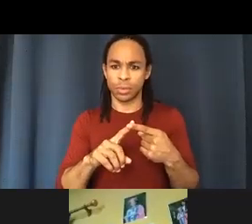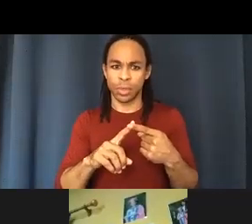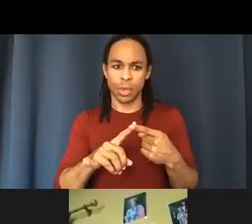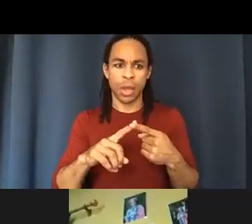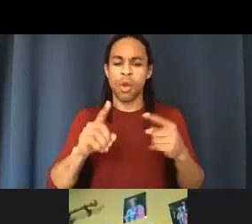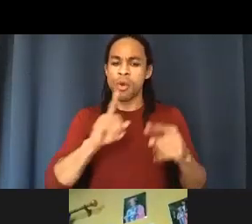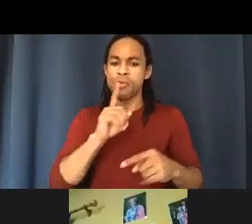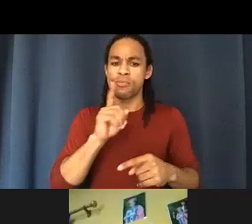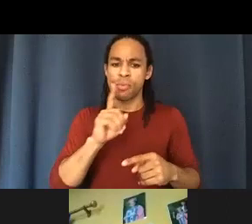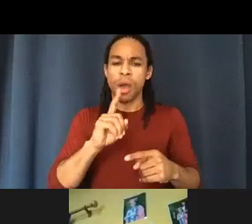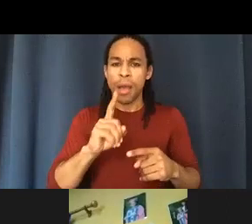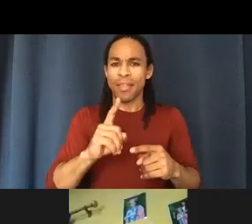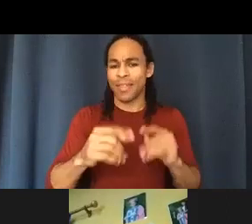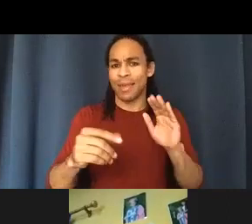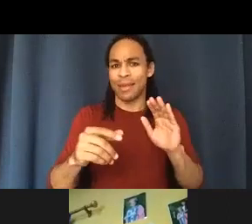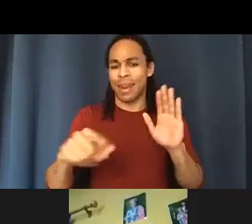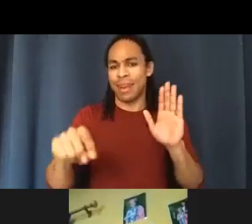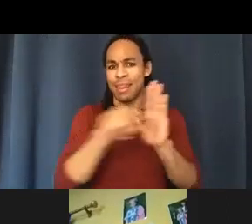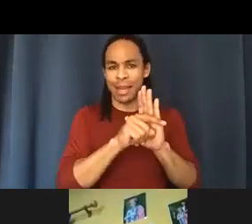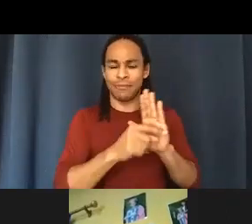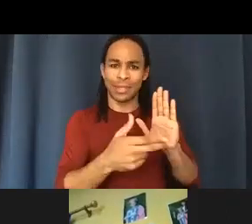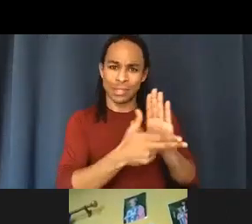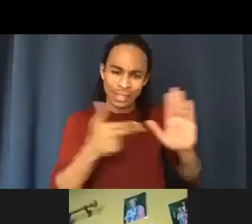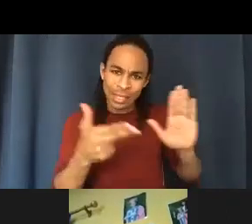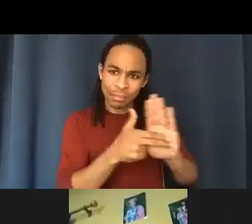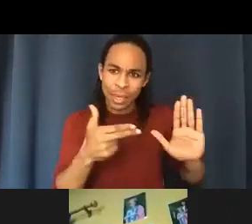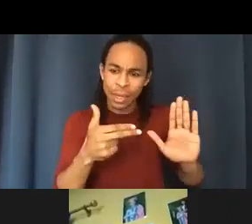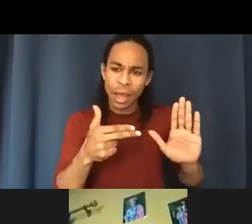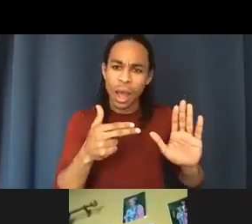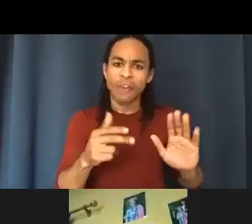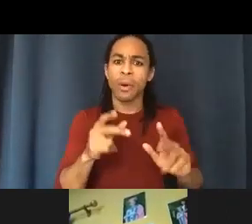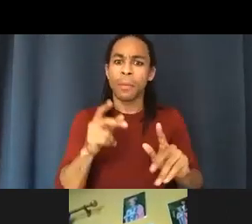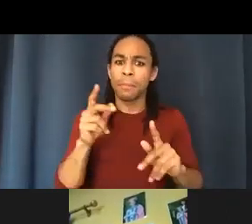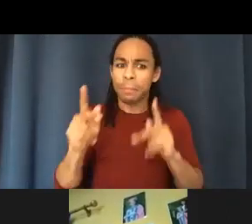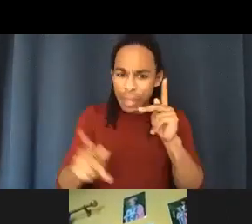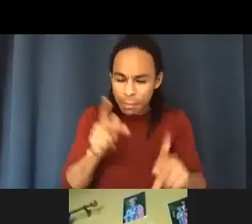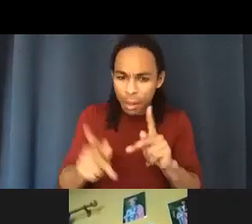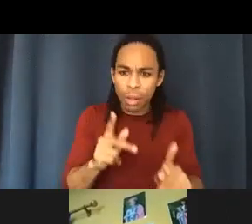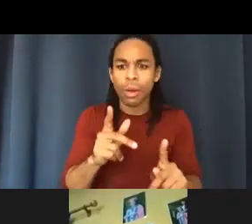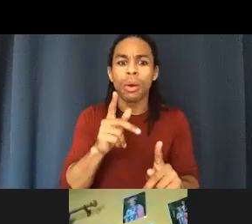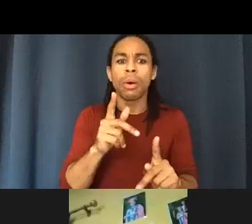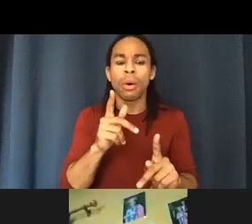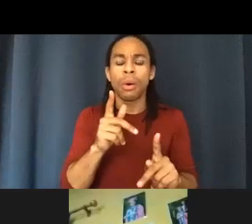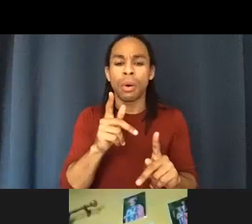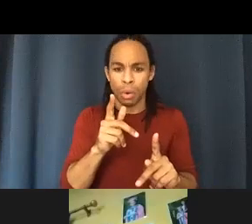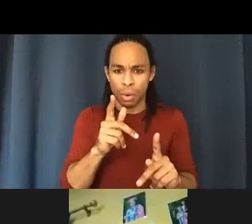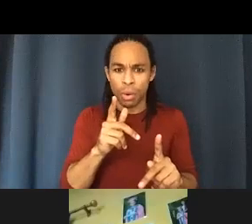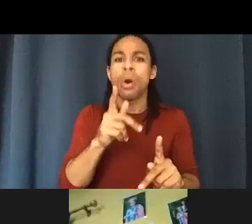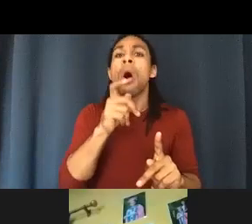stigma and abuse of people who have been who are falling victims. Next slide, please.